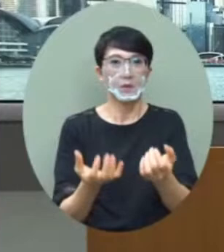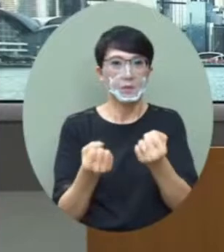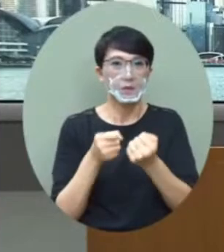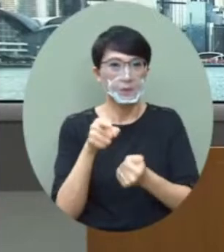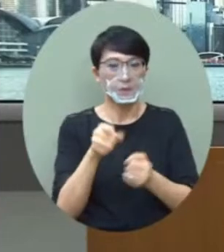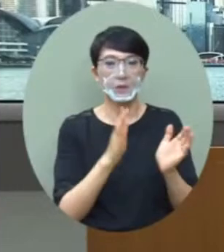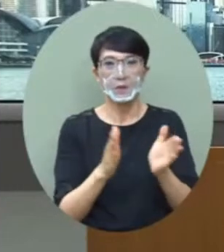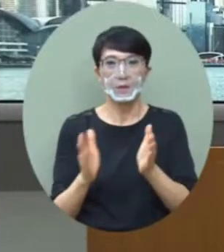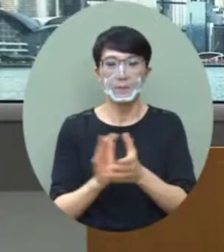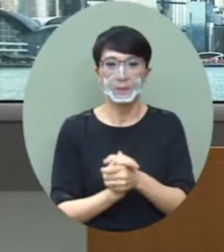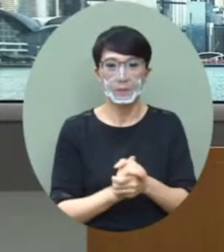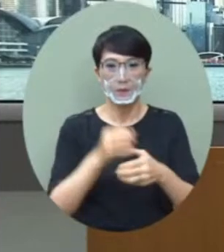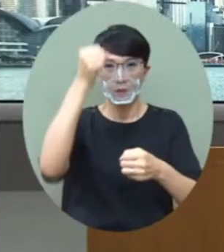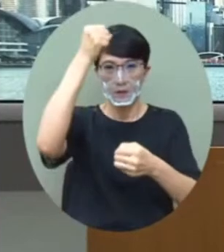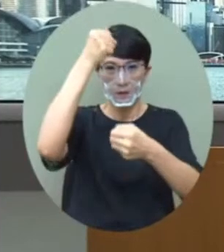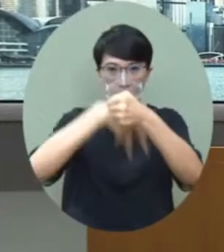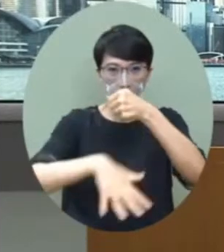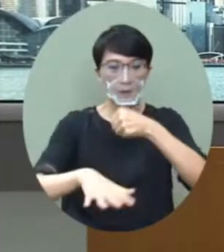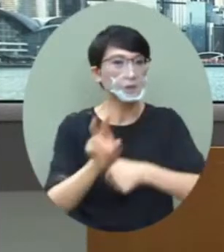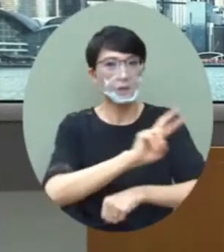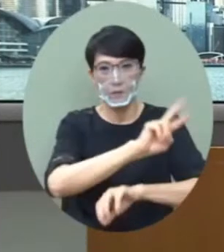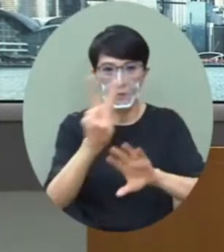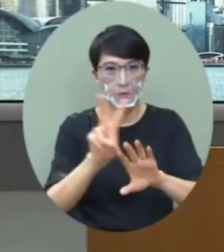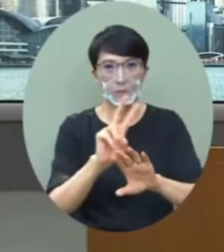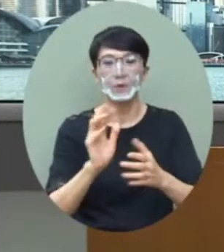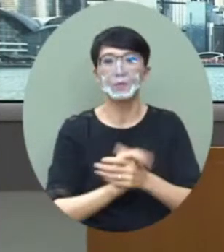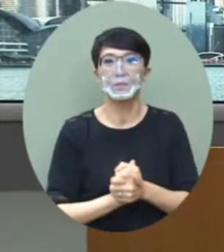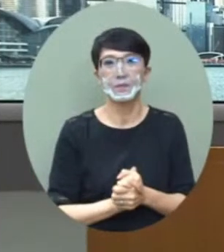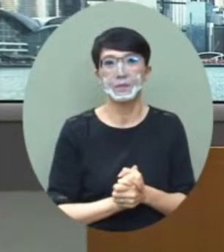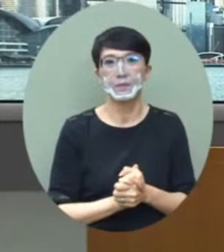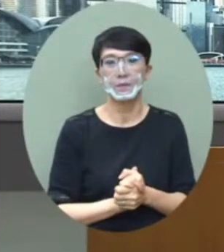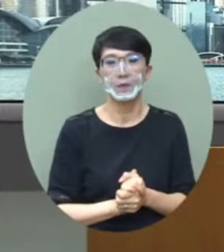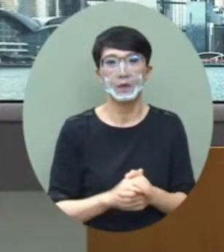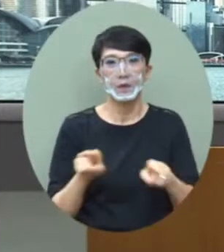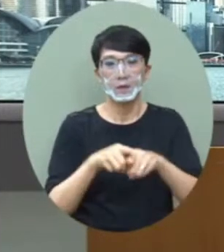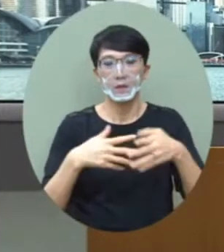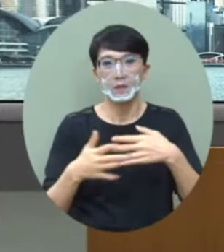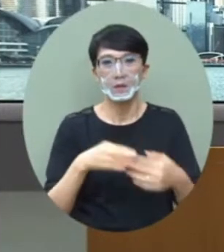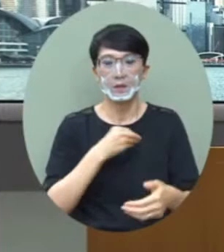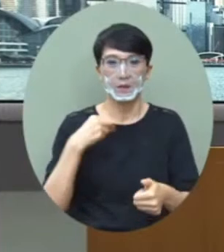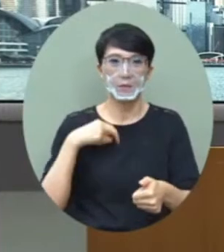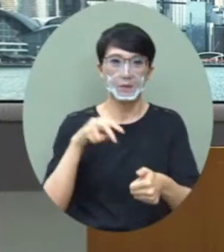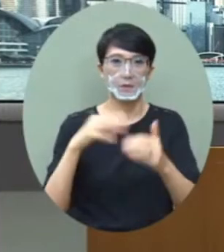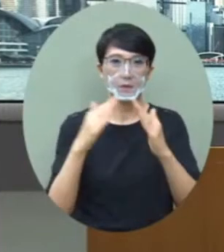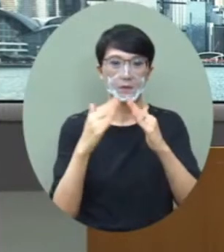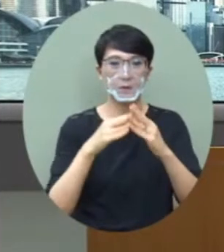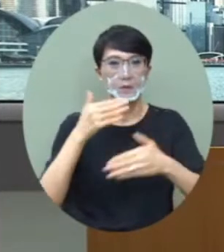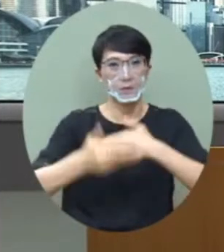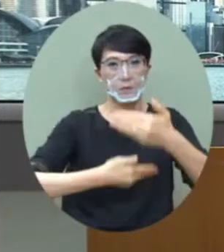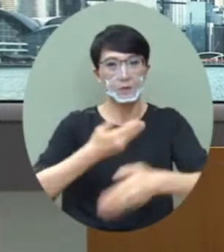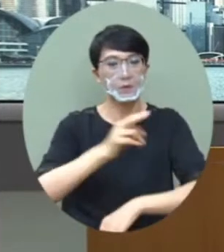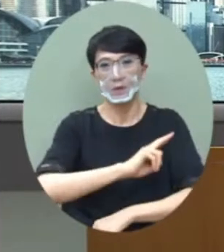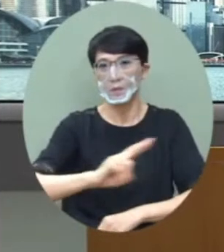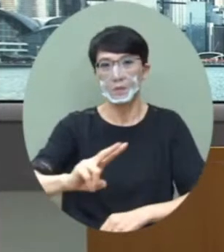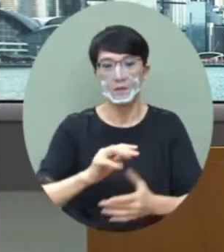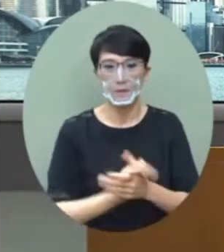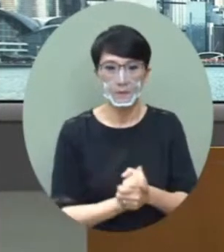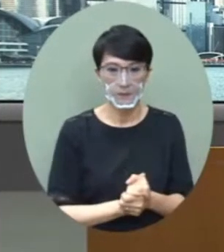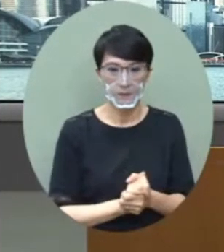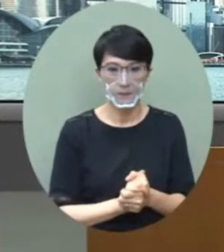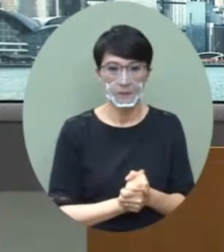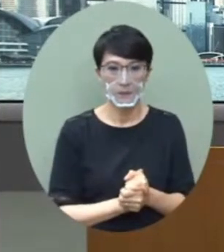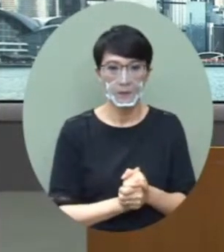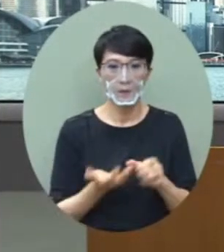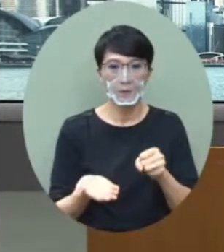they would be dealt with by the patient liaison units, and the mechanism